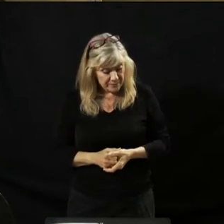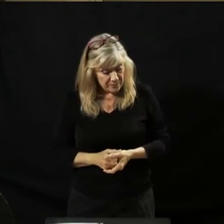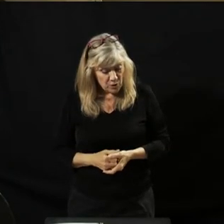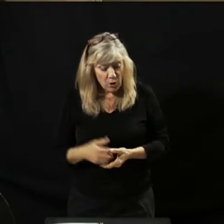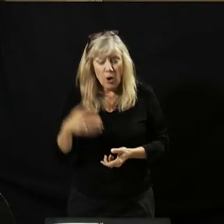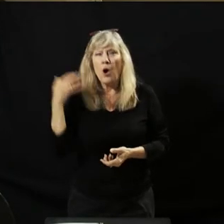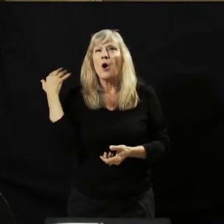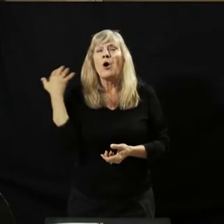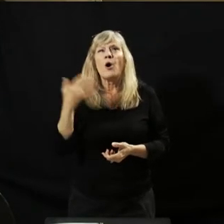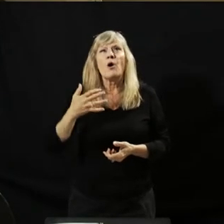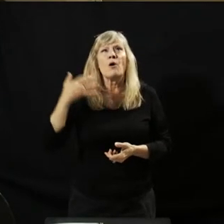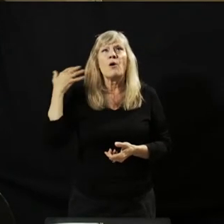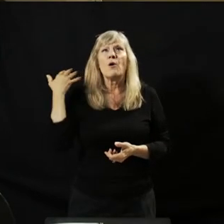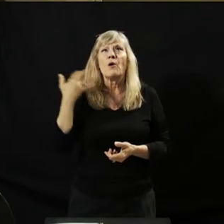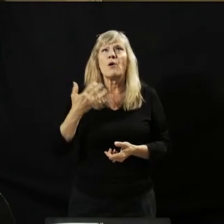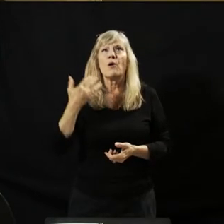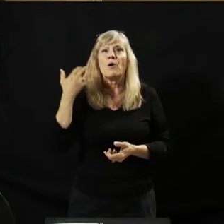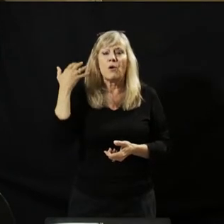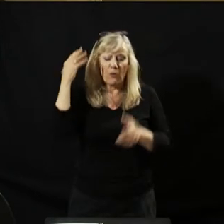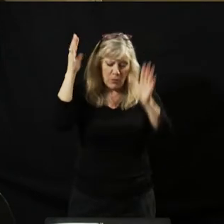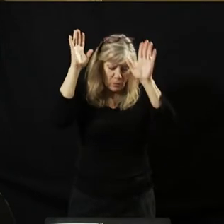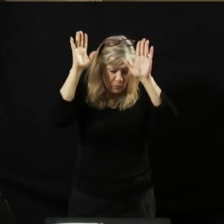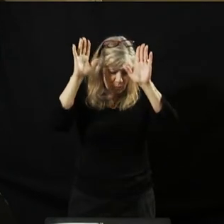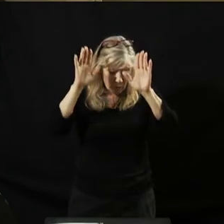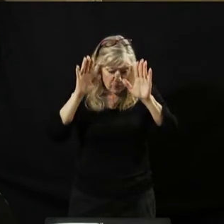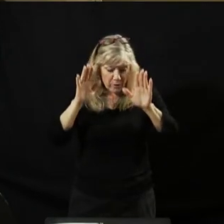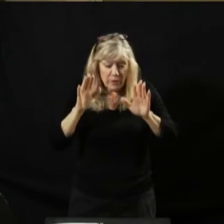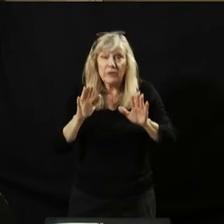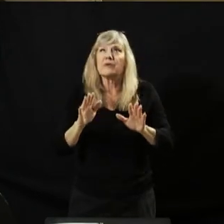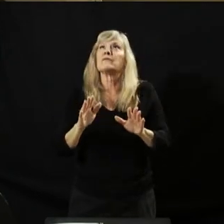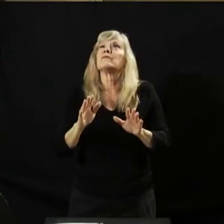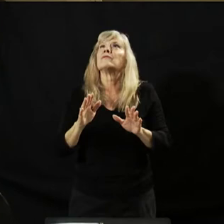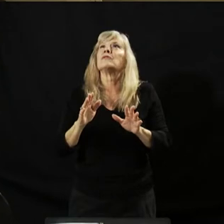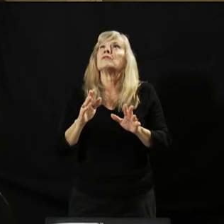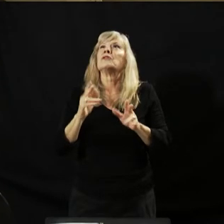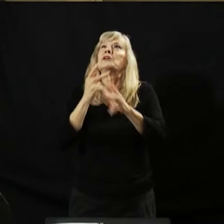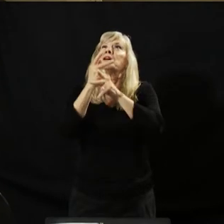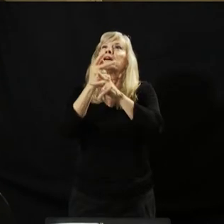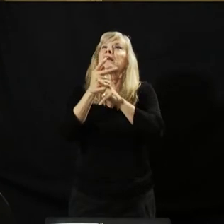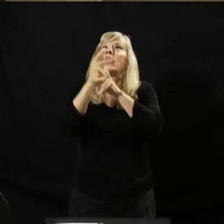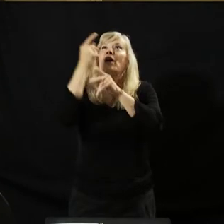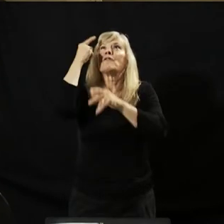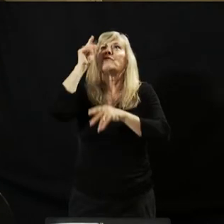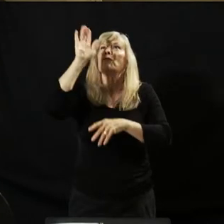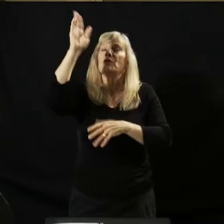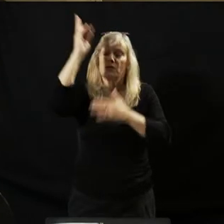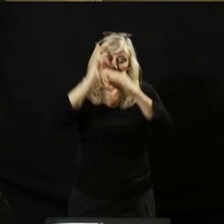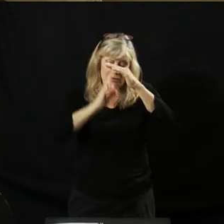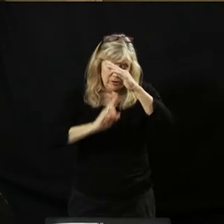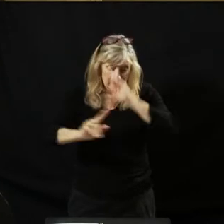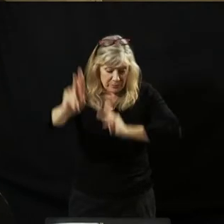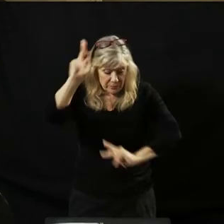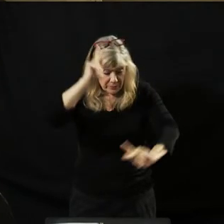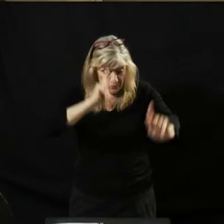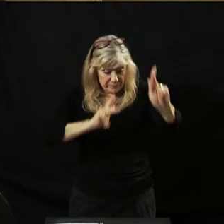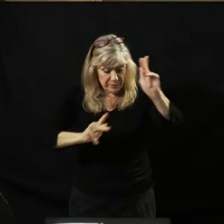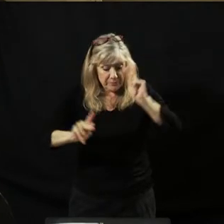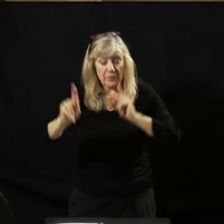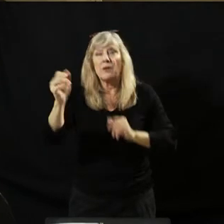Oh, wonder of your humble care for us, O love, O